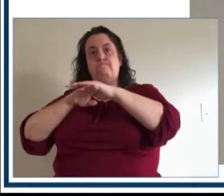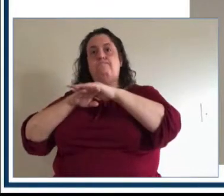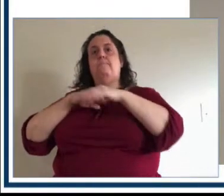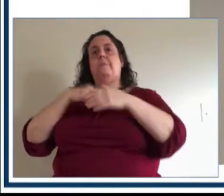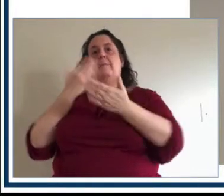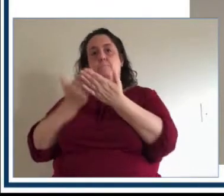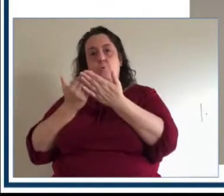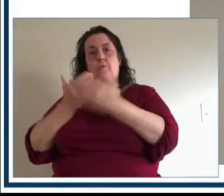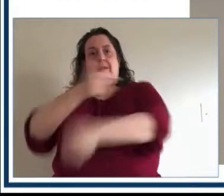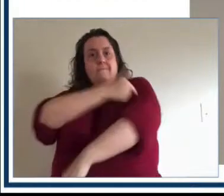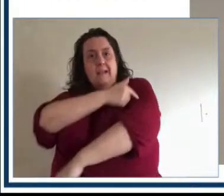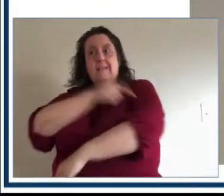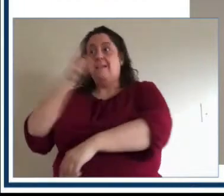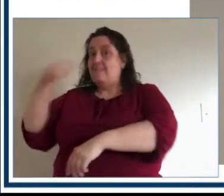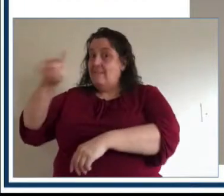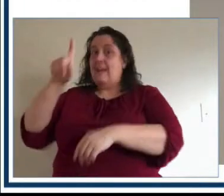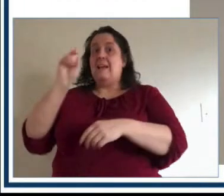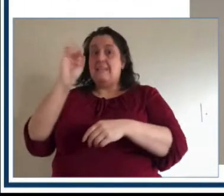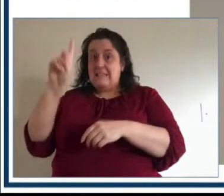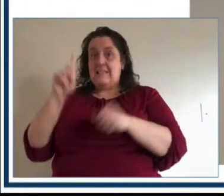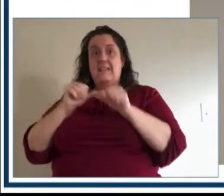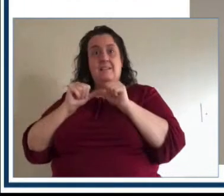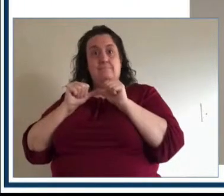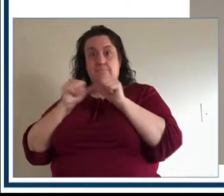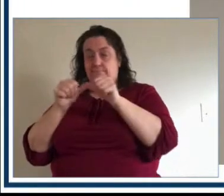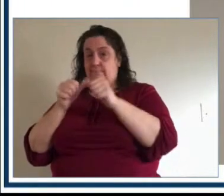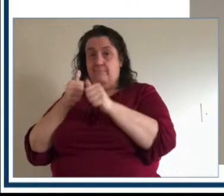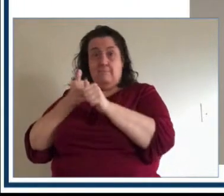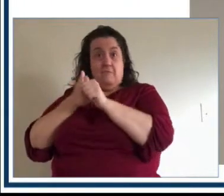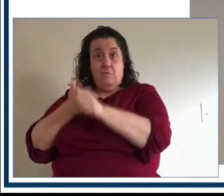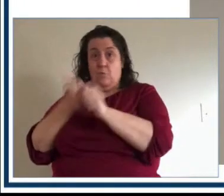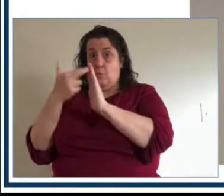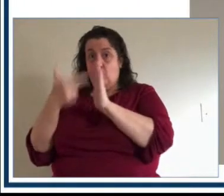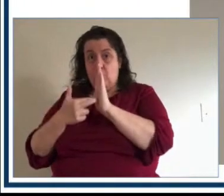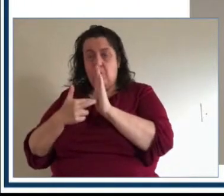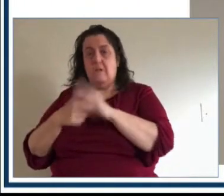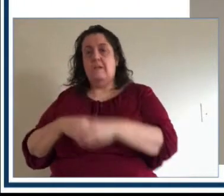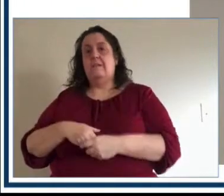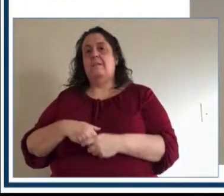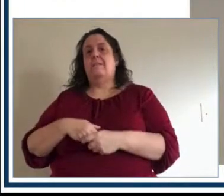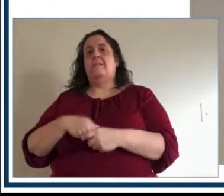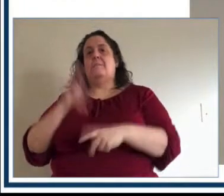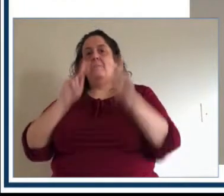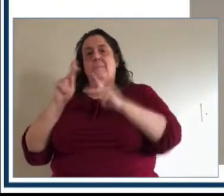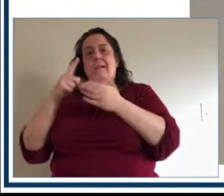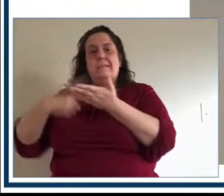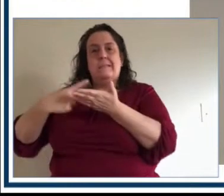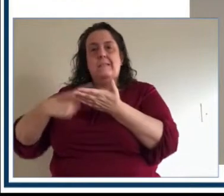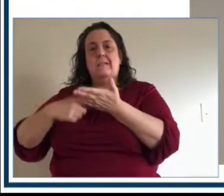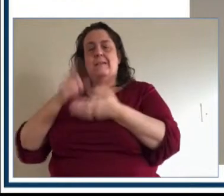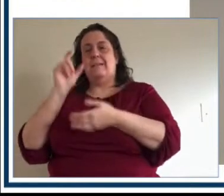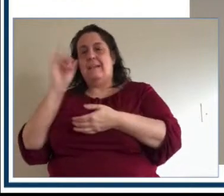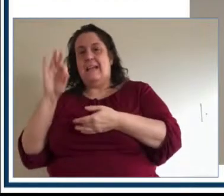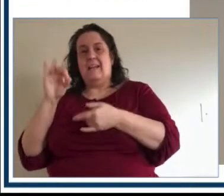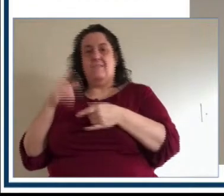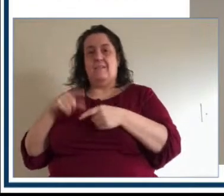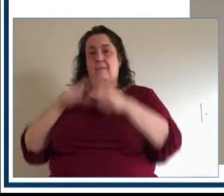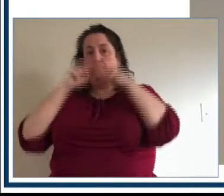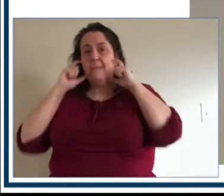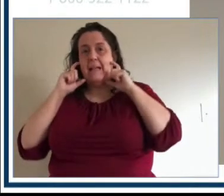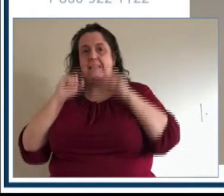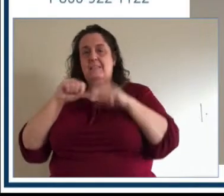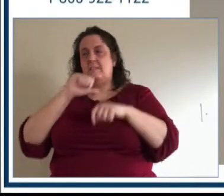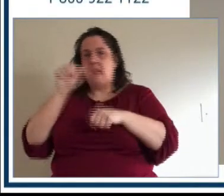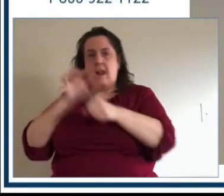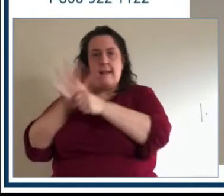there's ongoing investigation about was there appropriate adherence to masking, and I know that our enforcement folks with local police are looking into